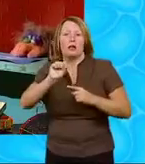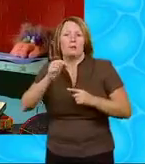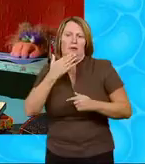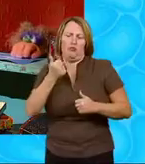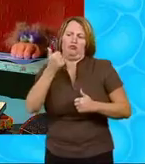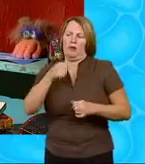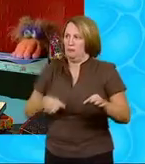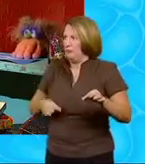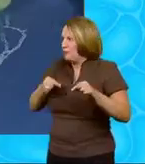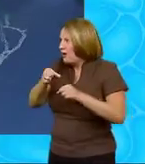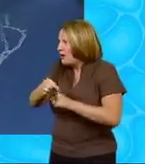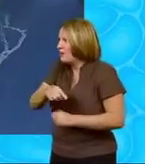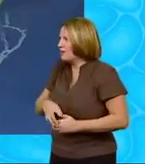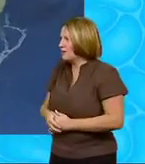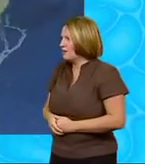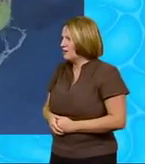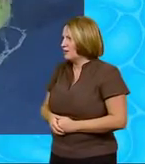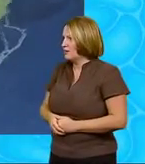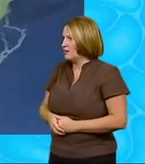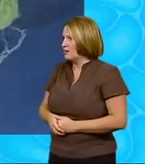go, purple. Thanks.